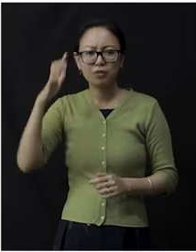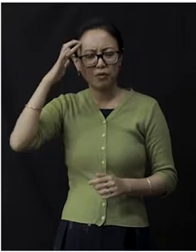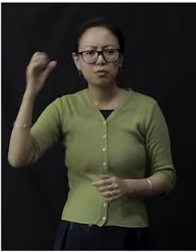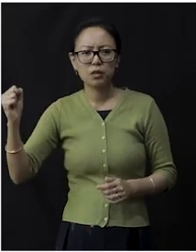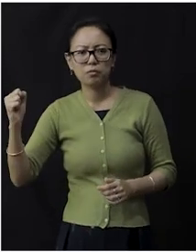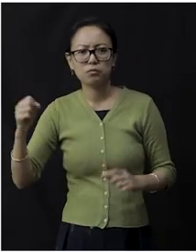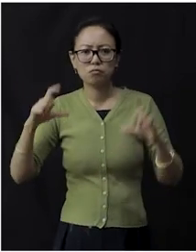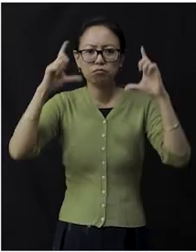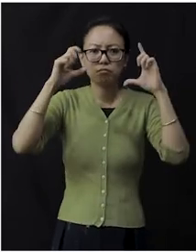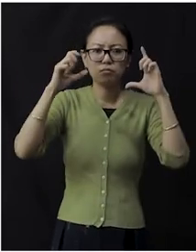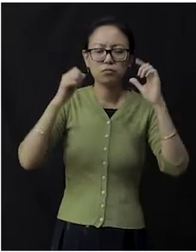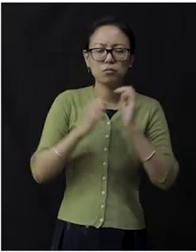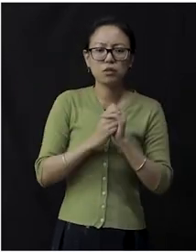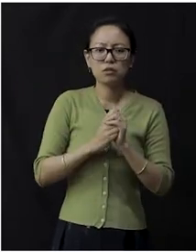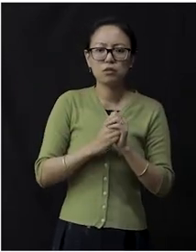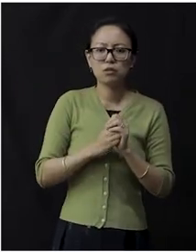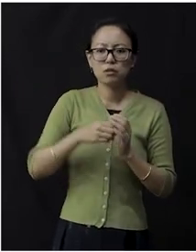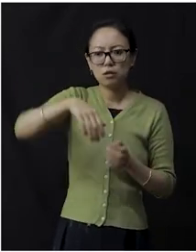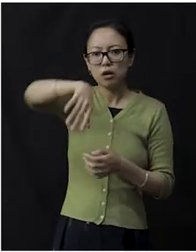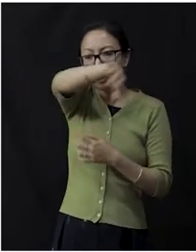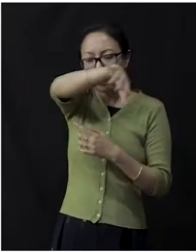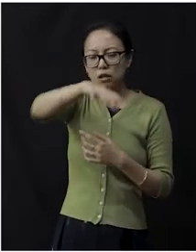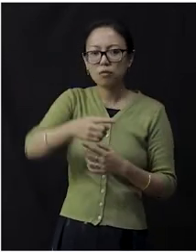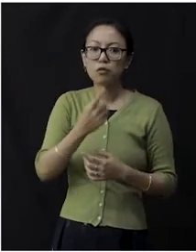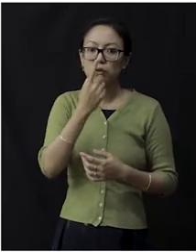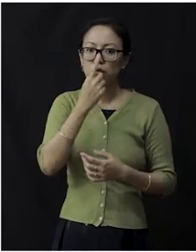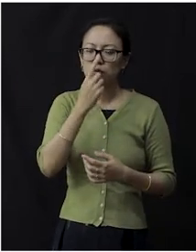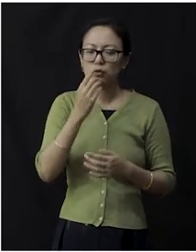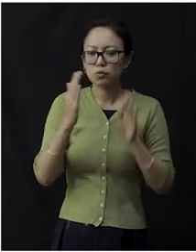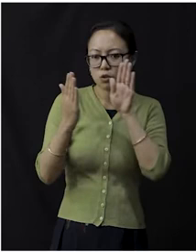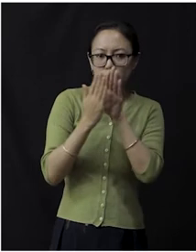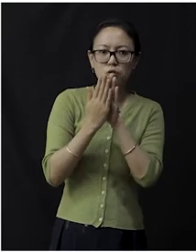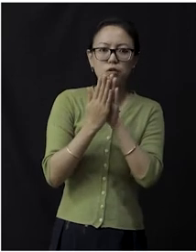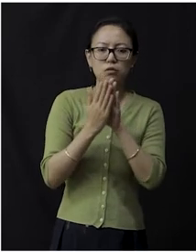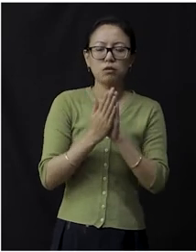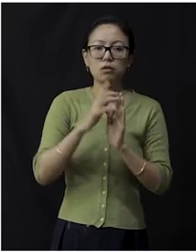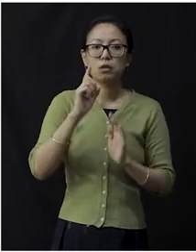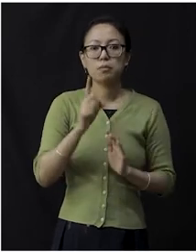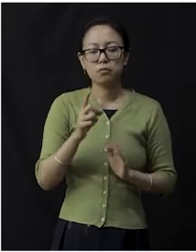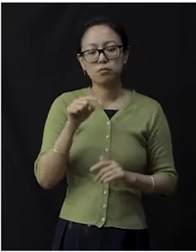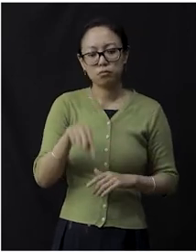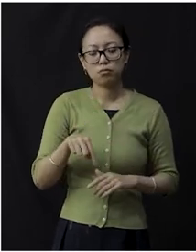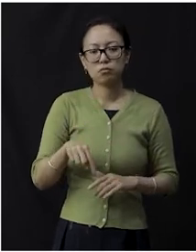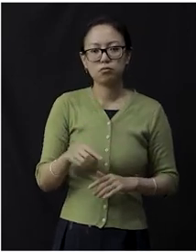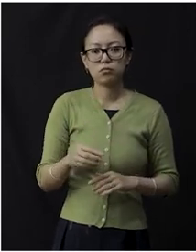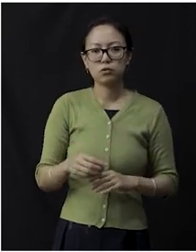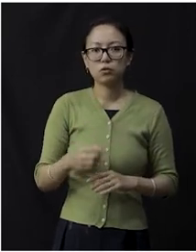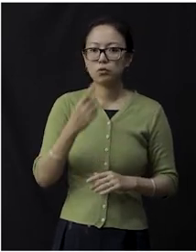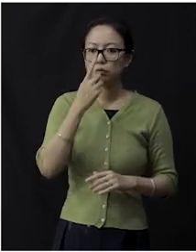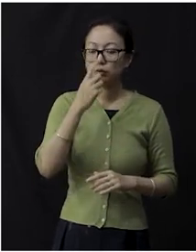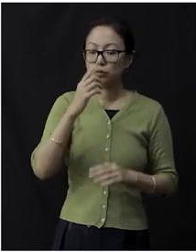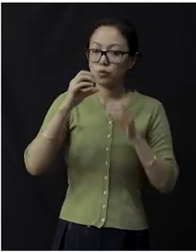tiny one. It has stretched long and long and long. And the baby